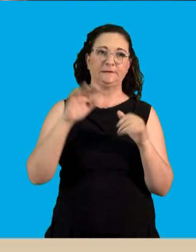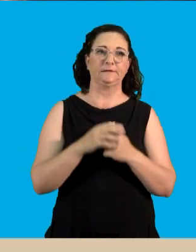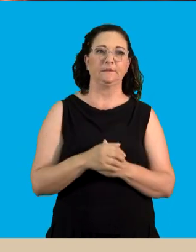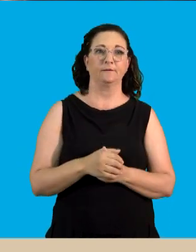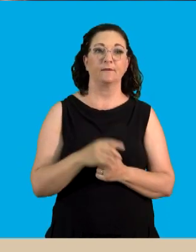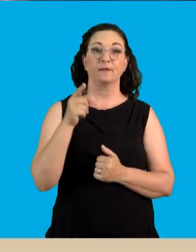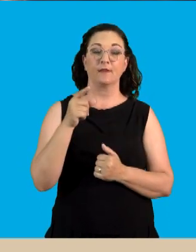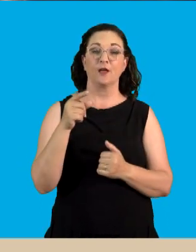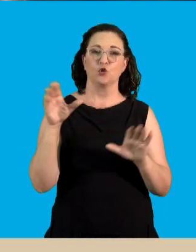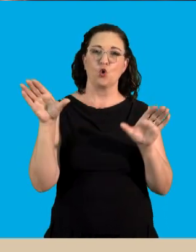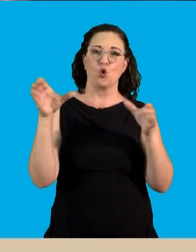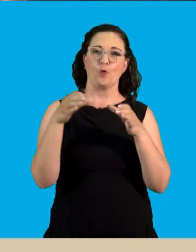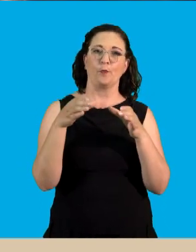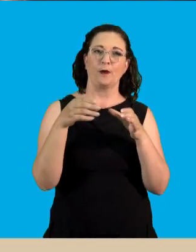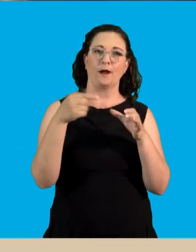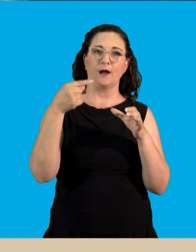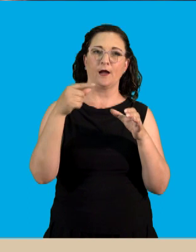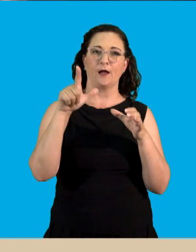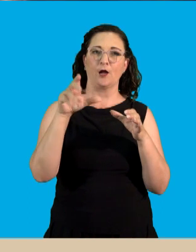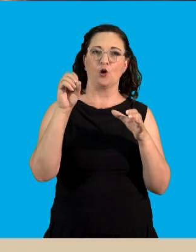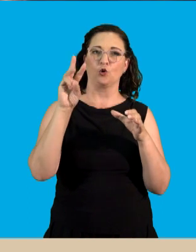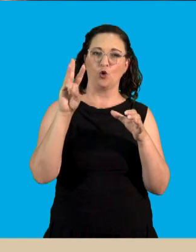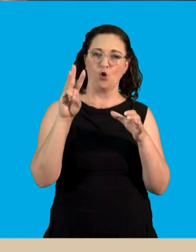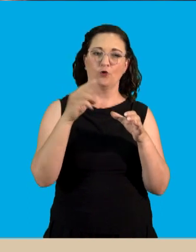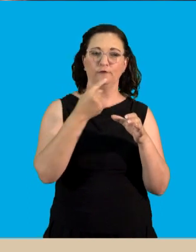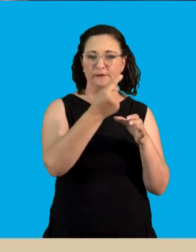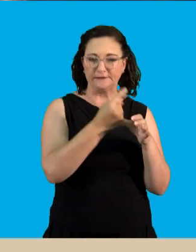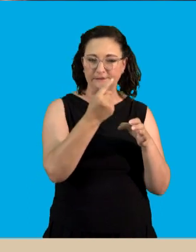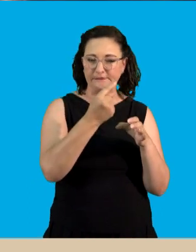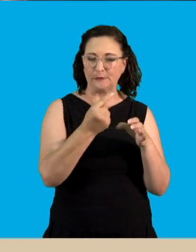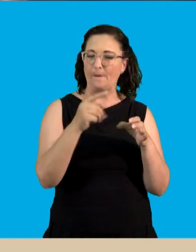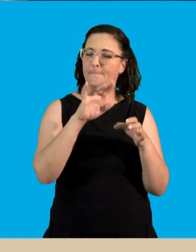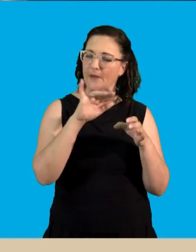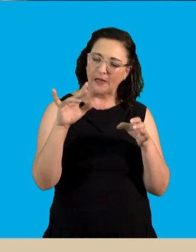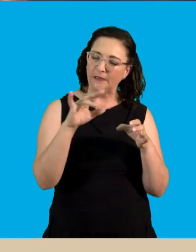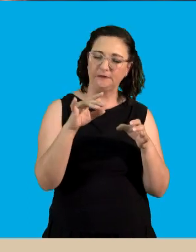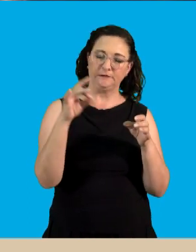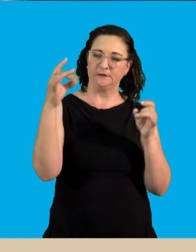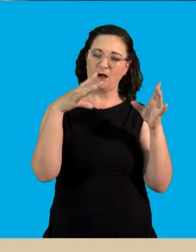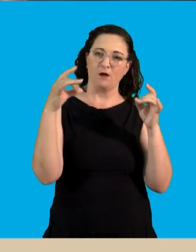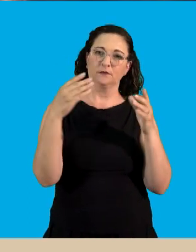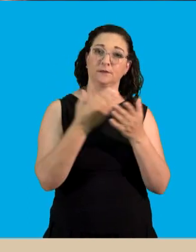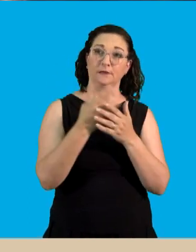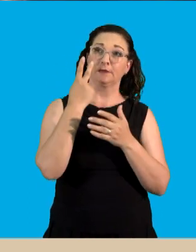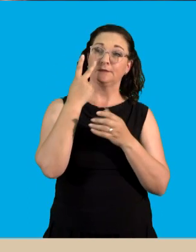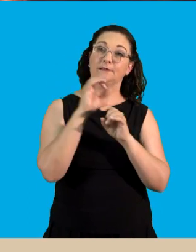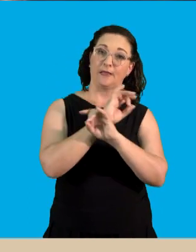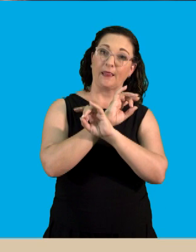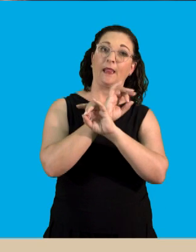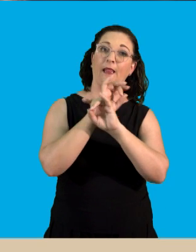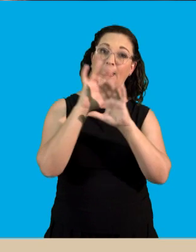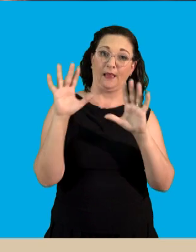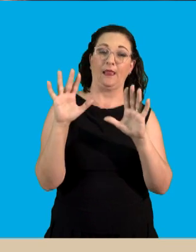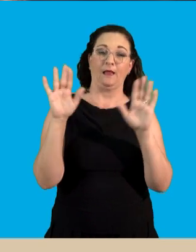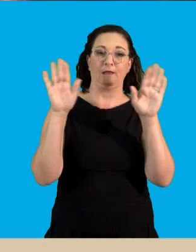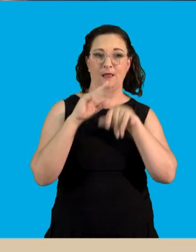the combined glow of the millions of stars, can be seen clearly in the night sky, okay?